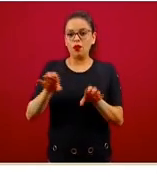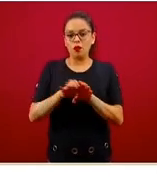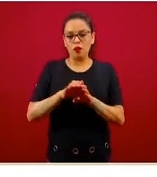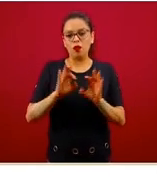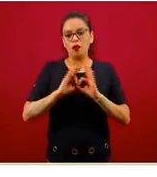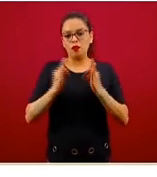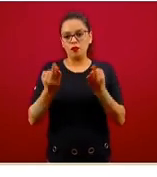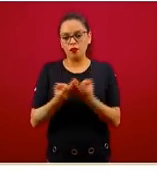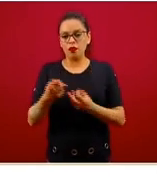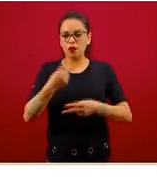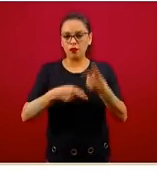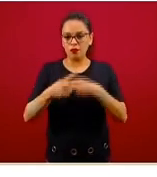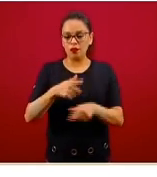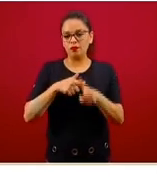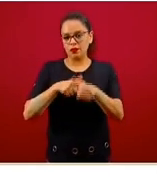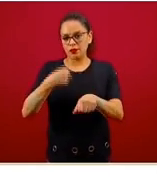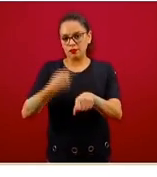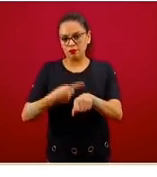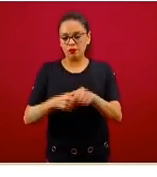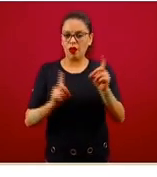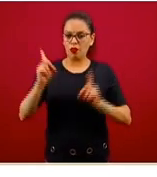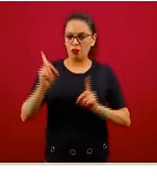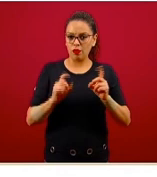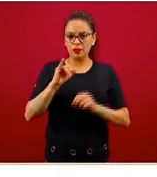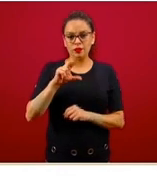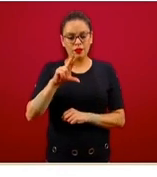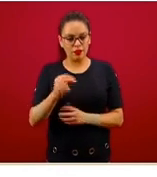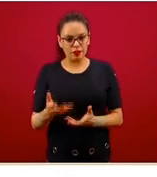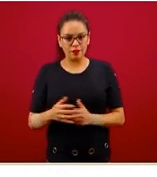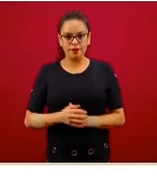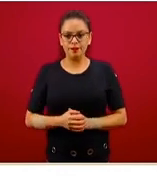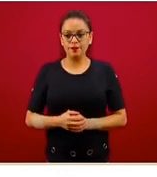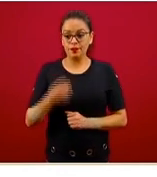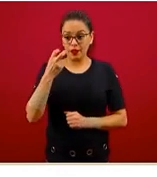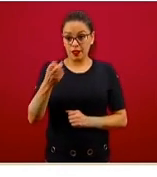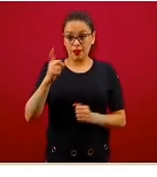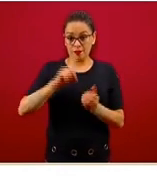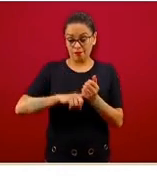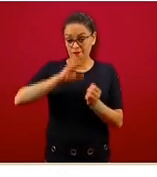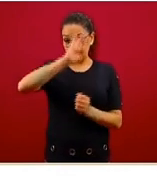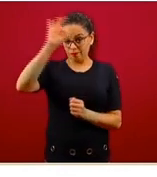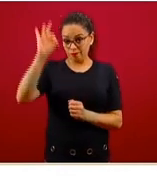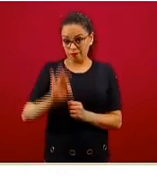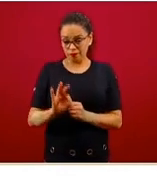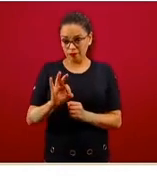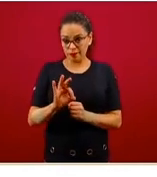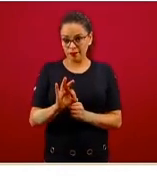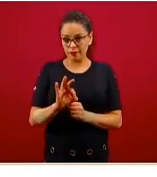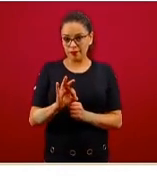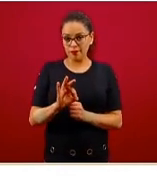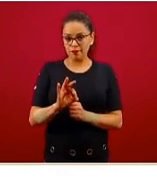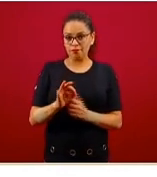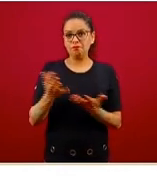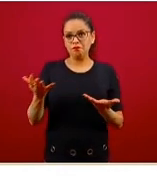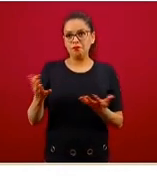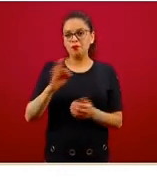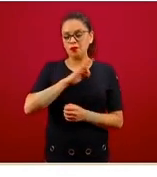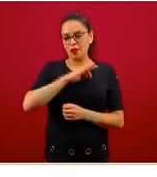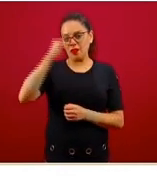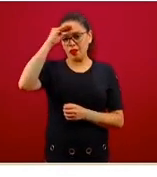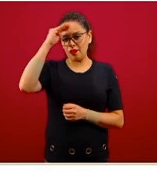confirmed cases, which appear represented in red, and suspect cases, which appear represented in yellow.